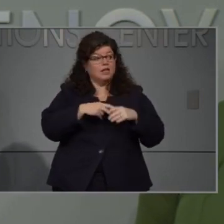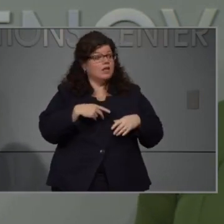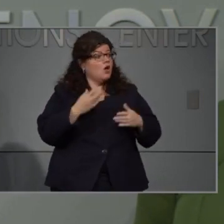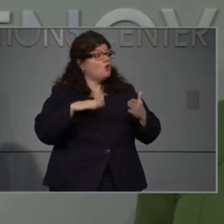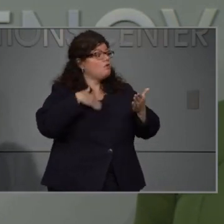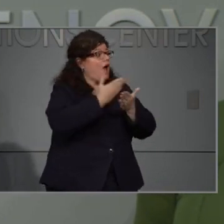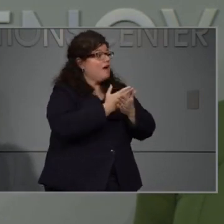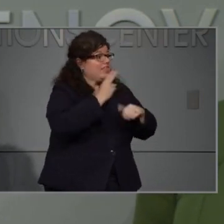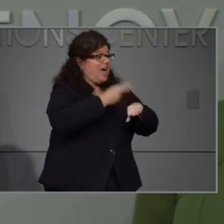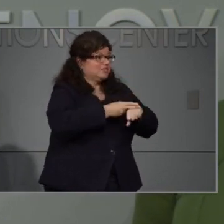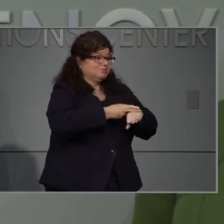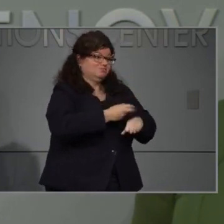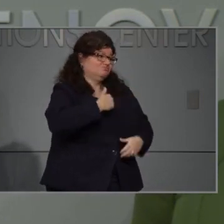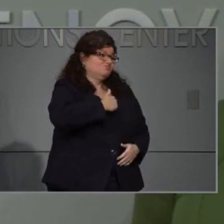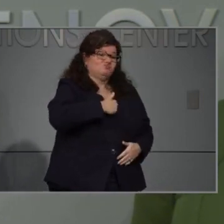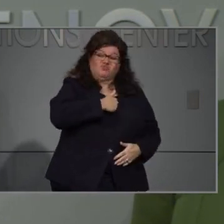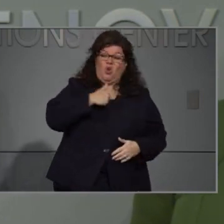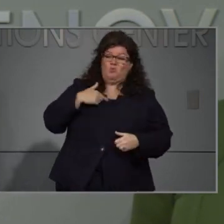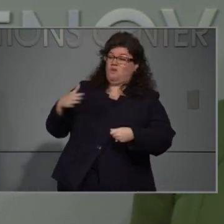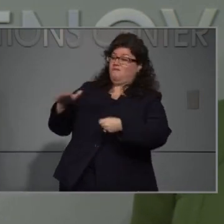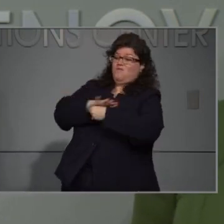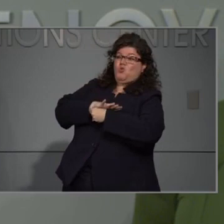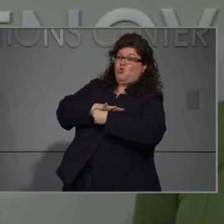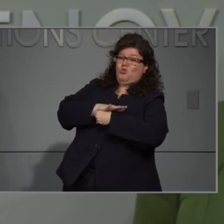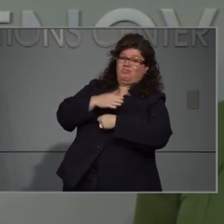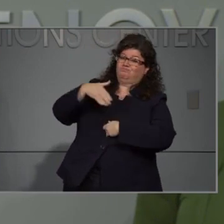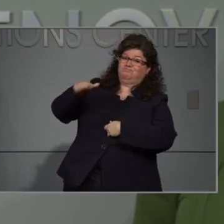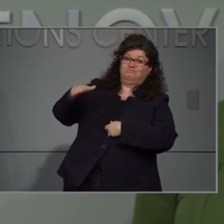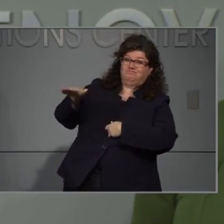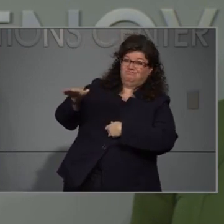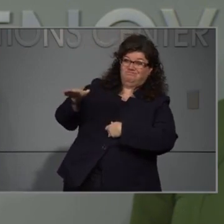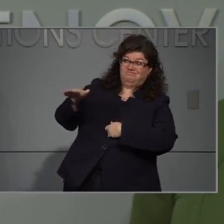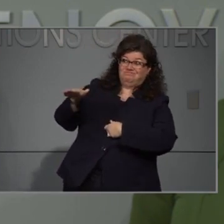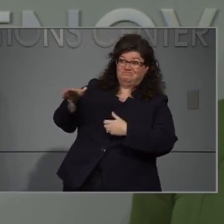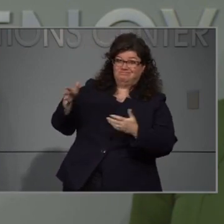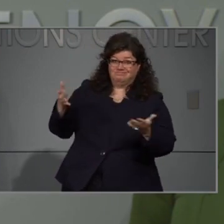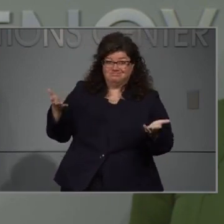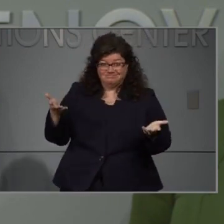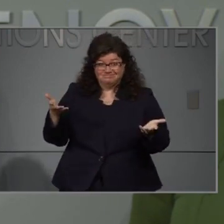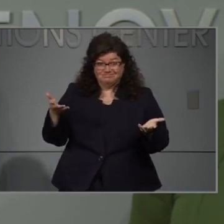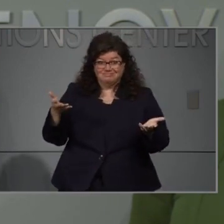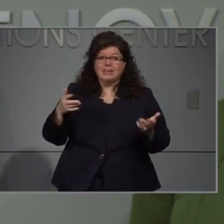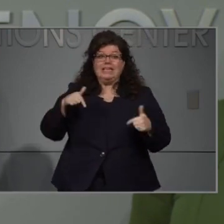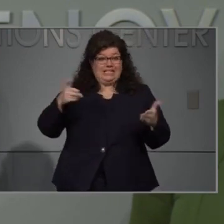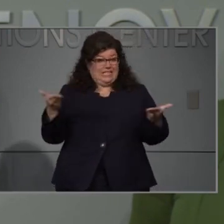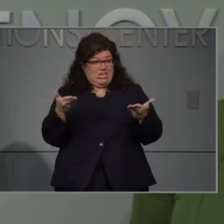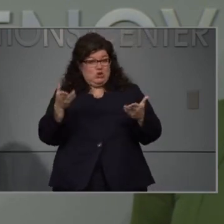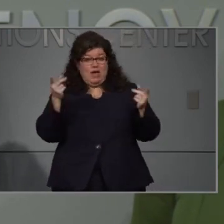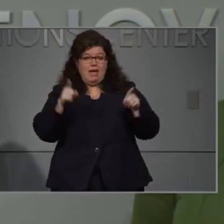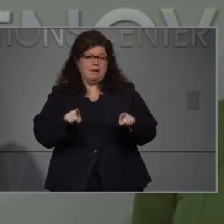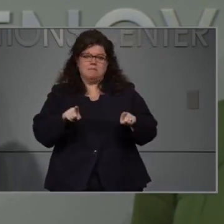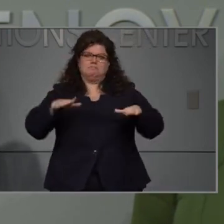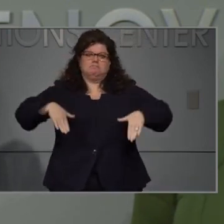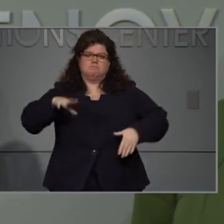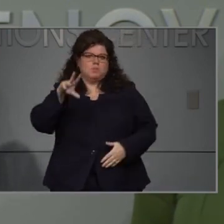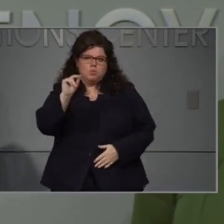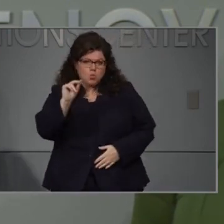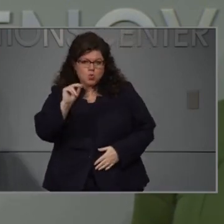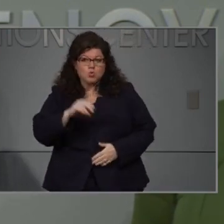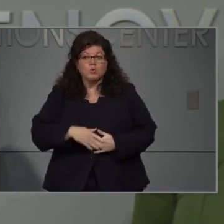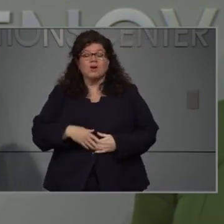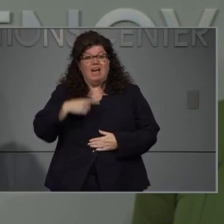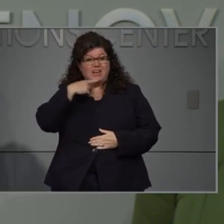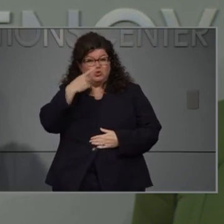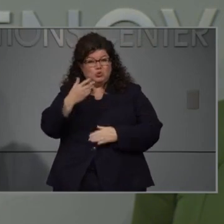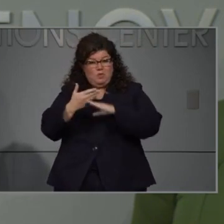into that situation where we cannot no longer access capacity in our healthcare system, because as I was mentioning when I